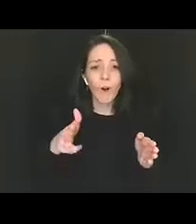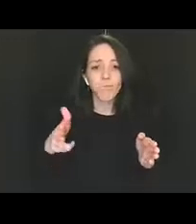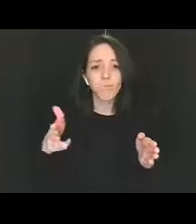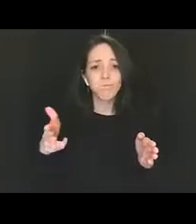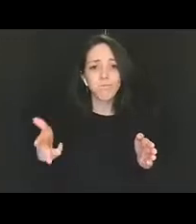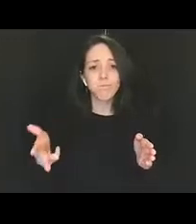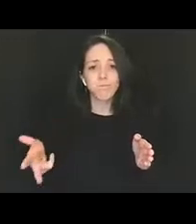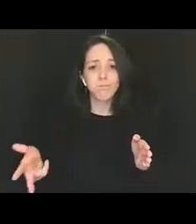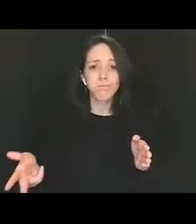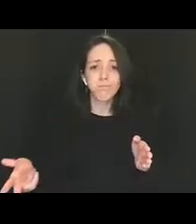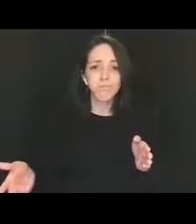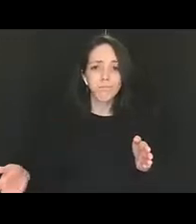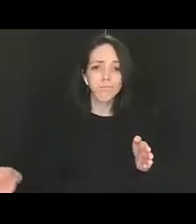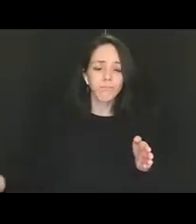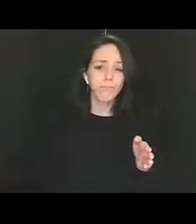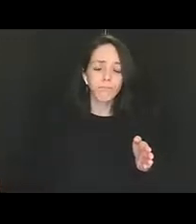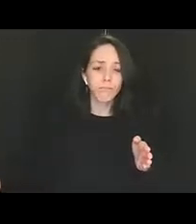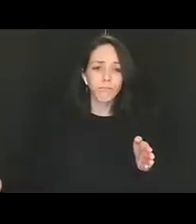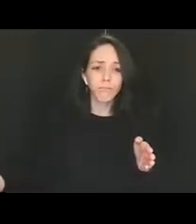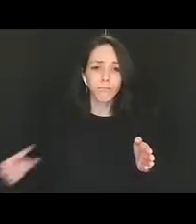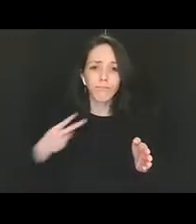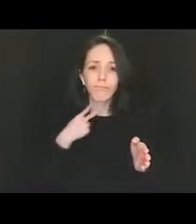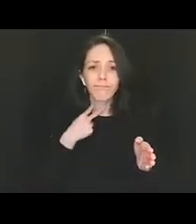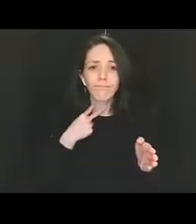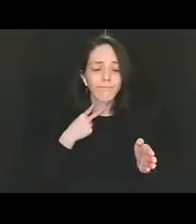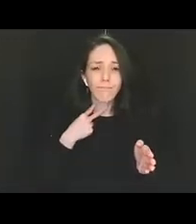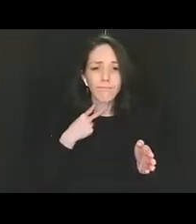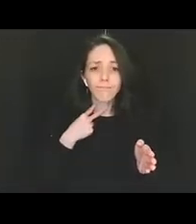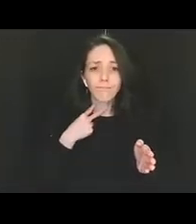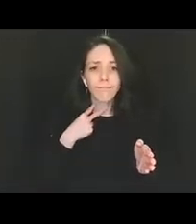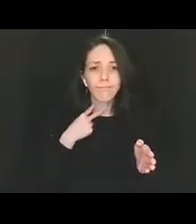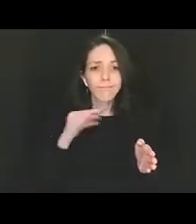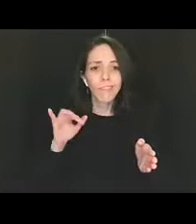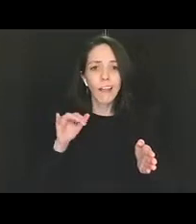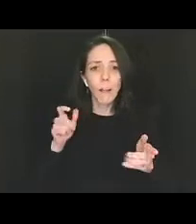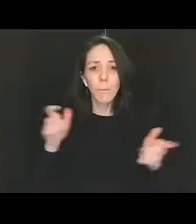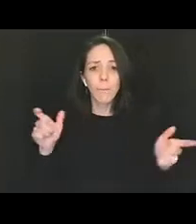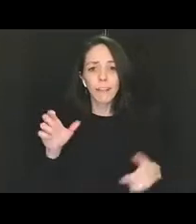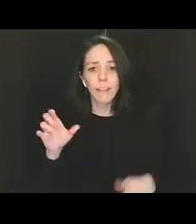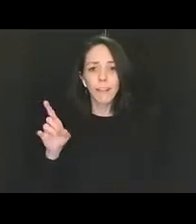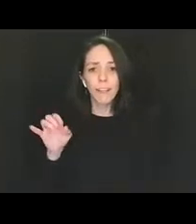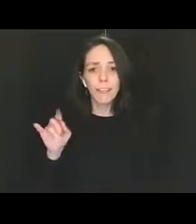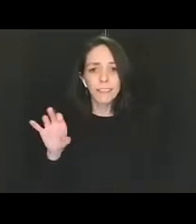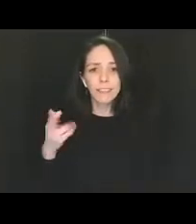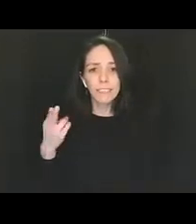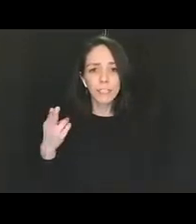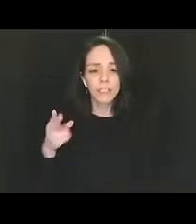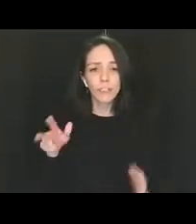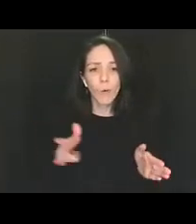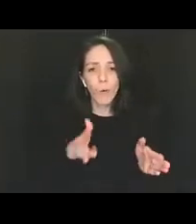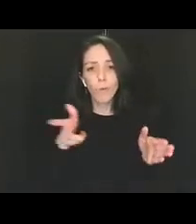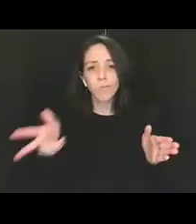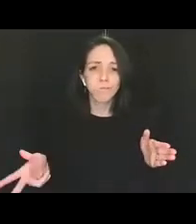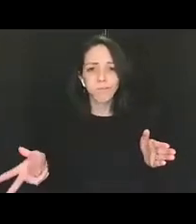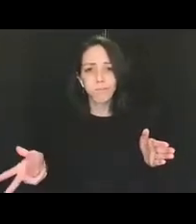and, they're stuck there, and it's like a ditch. You can't get out of there. So it's pretty